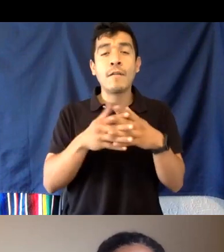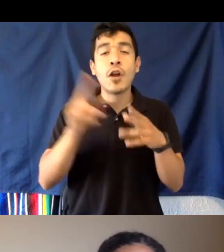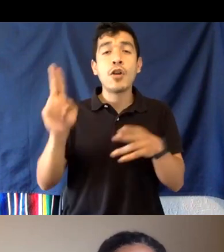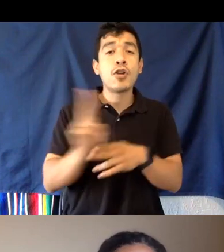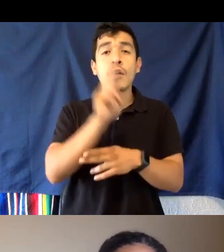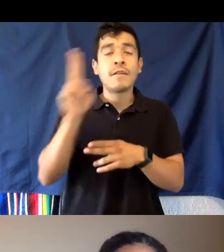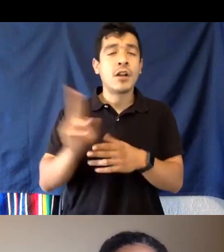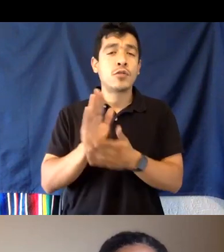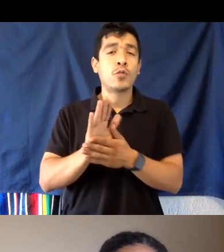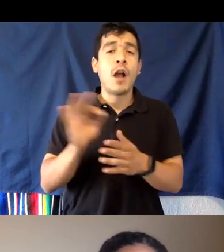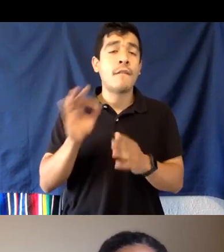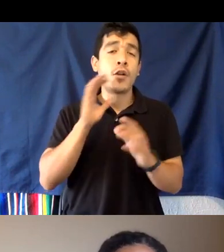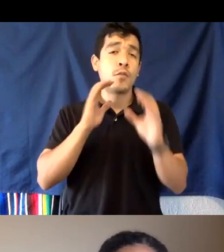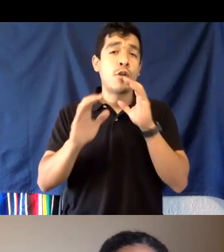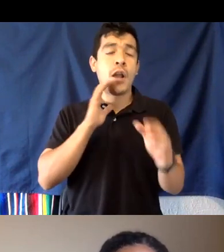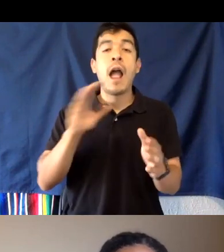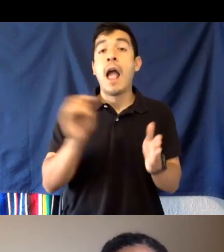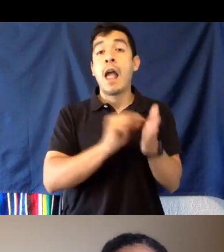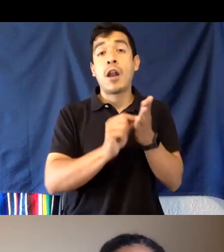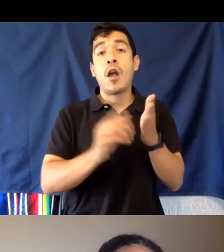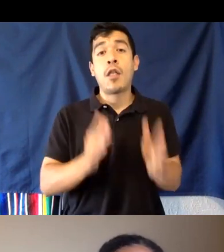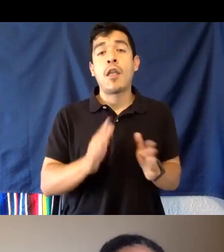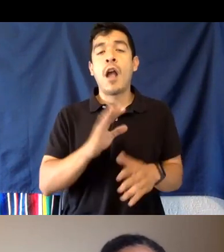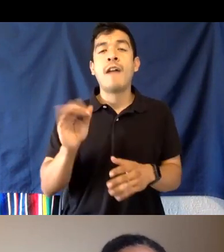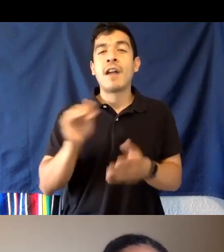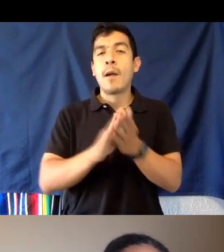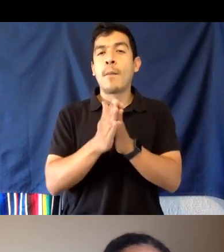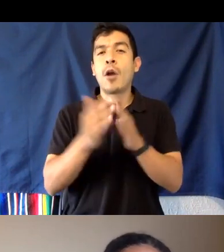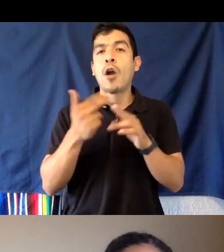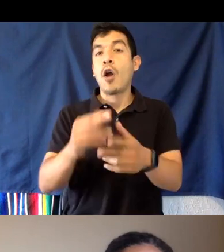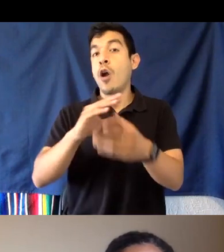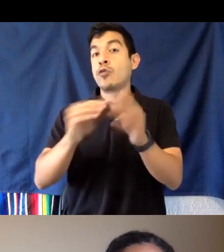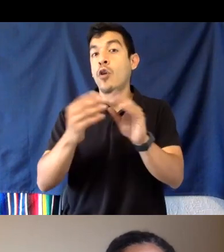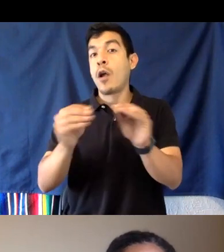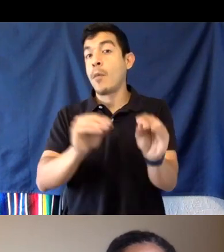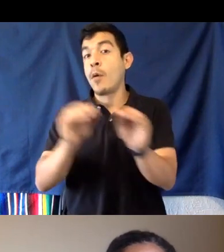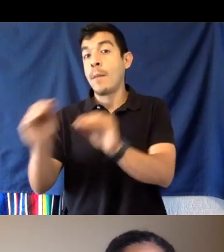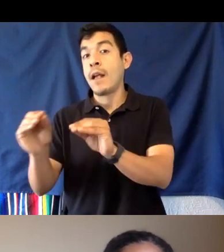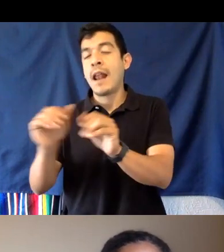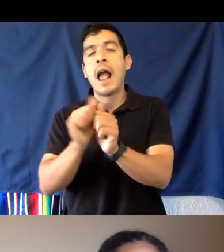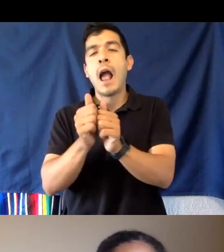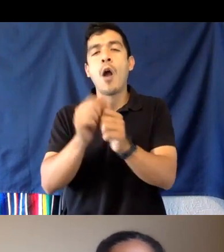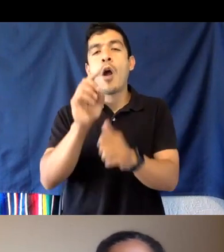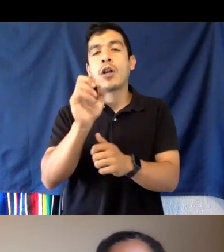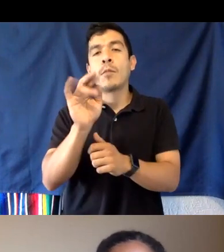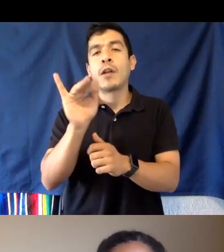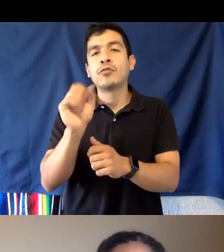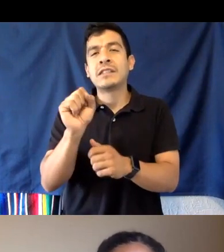Communication, and the author of a great new book called Story Movements, How Documentaries Empower People and Inspire Social